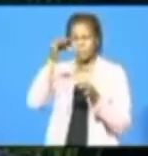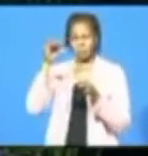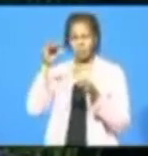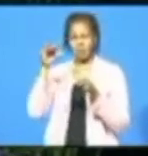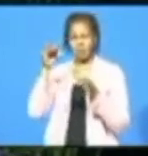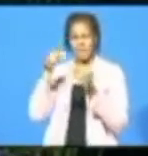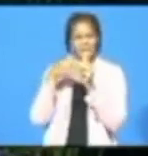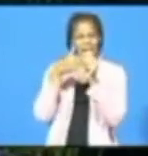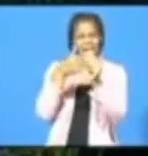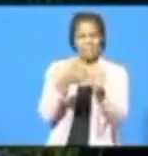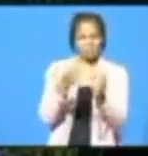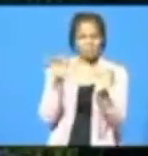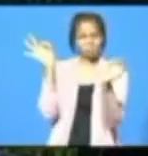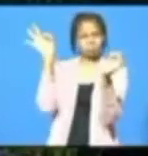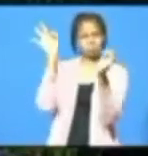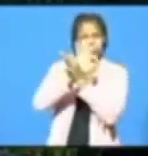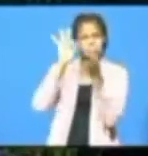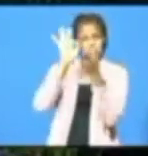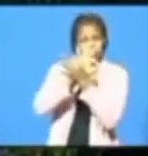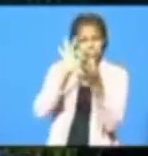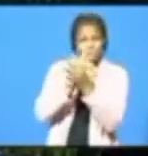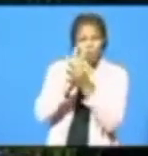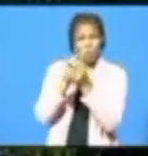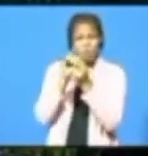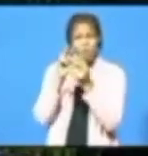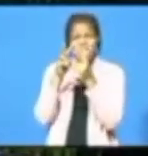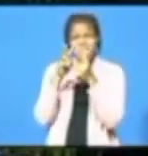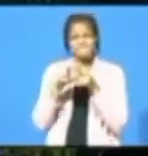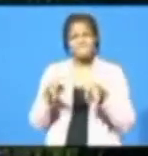are inverted.